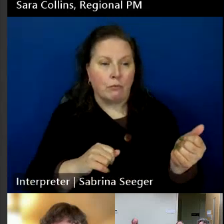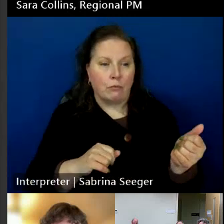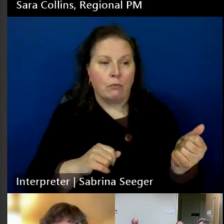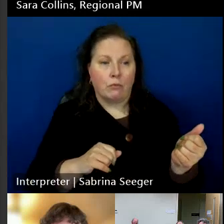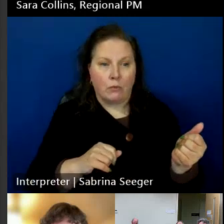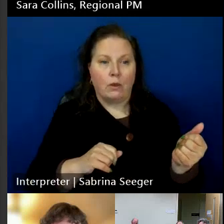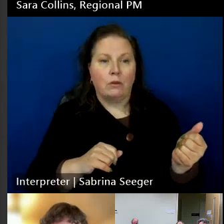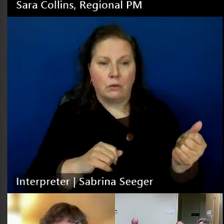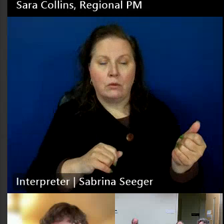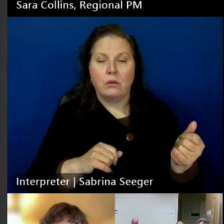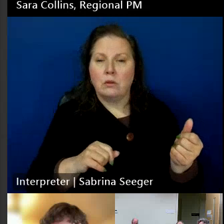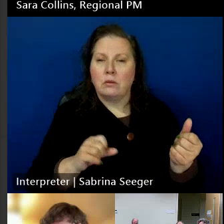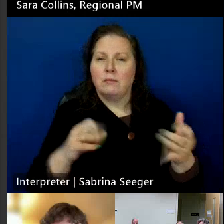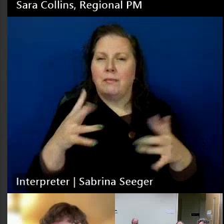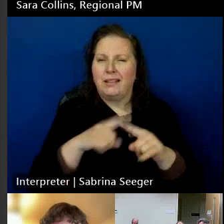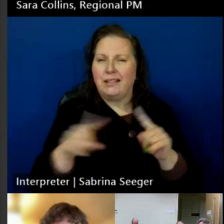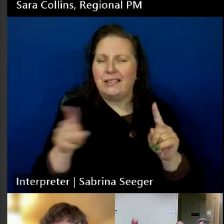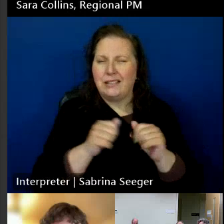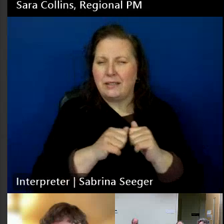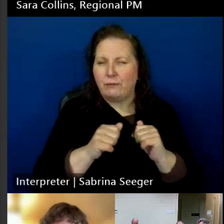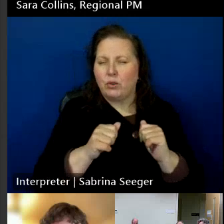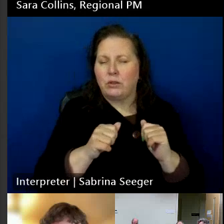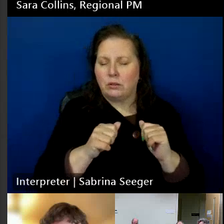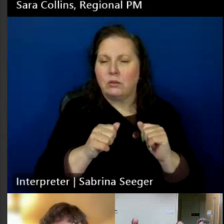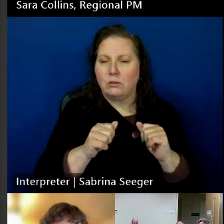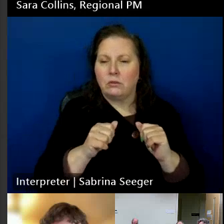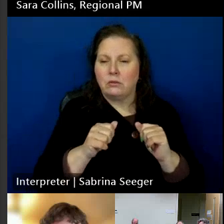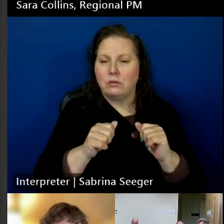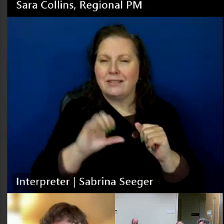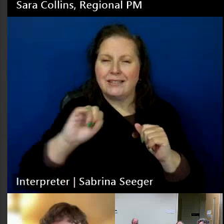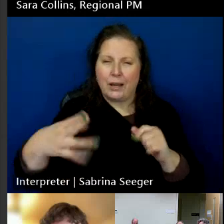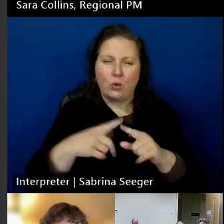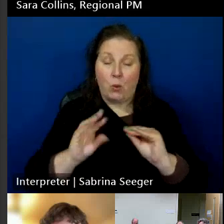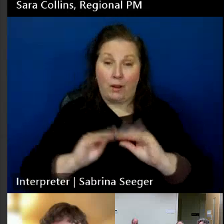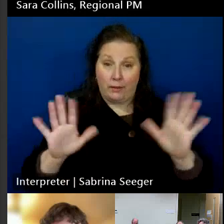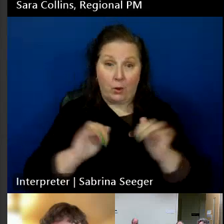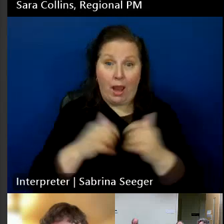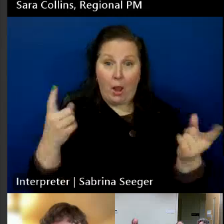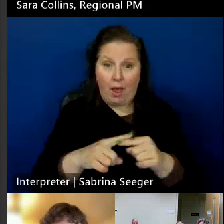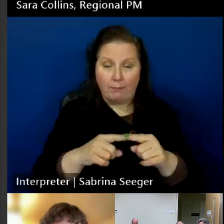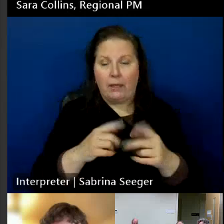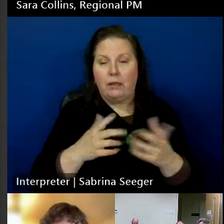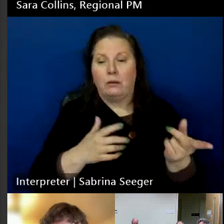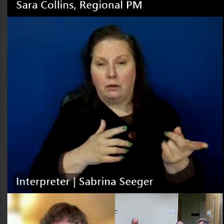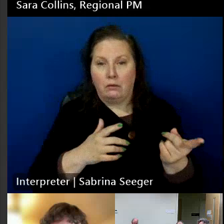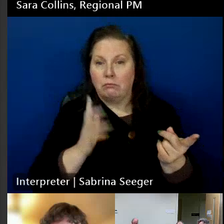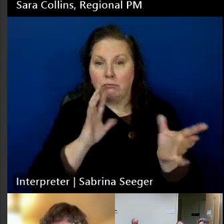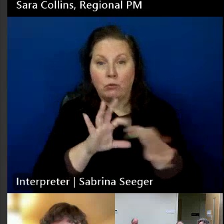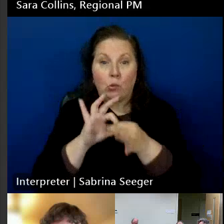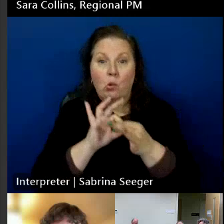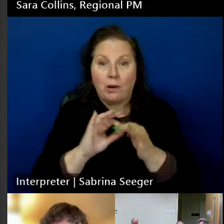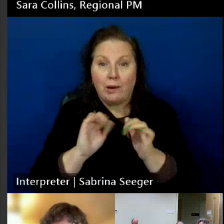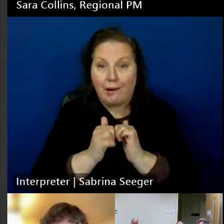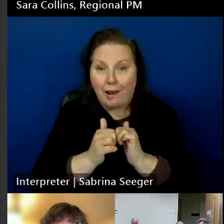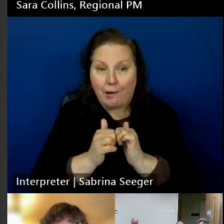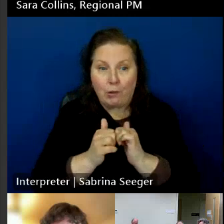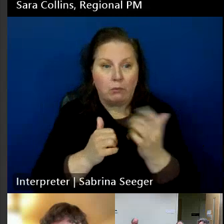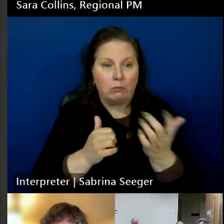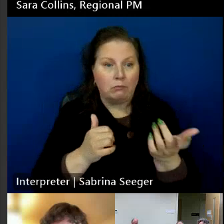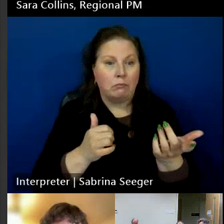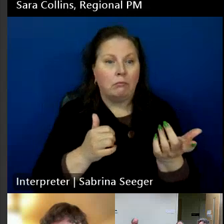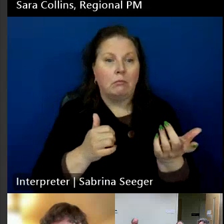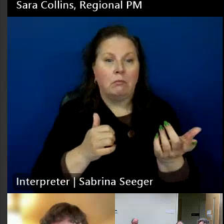a number of stakeholders really desire clarity around how that's going to work, how that will be coordinated, and